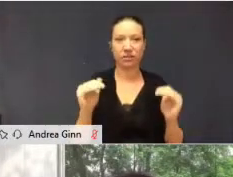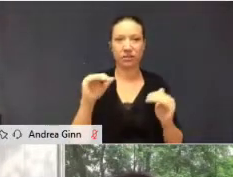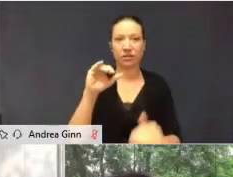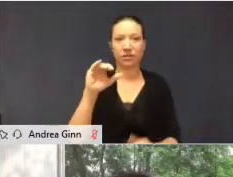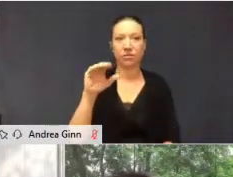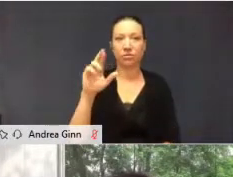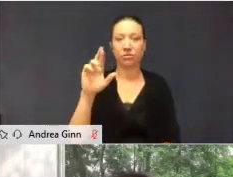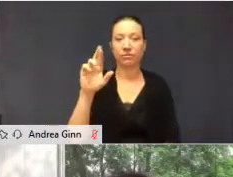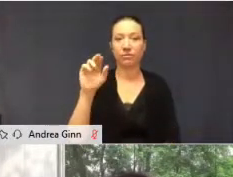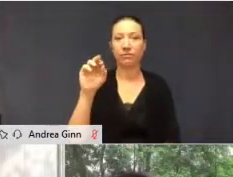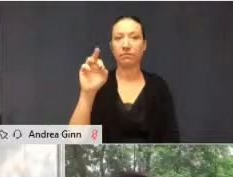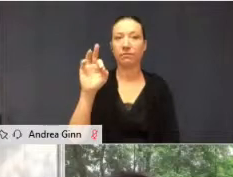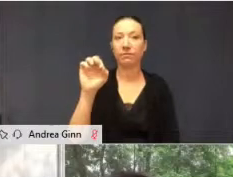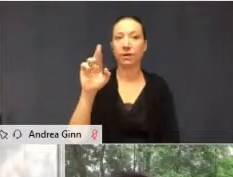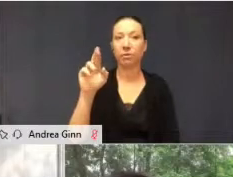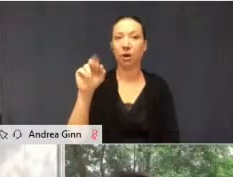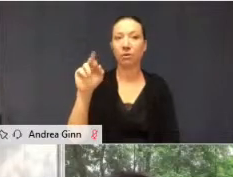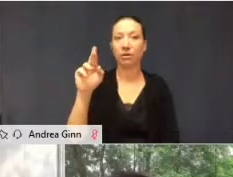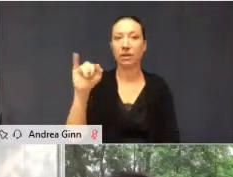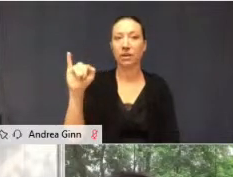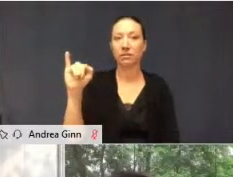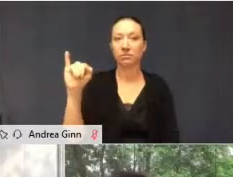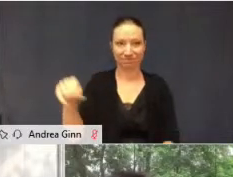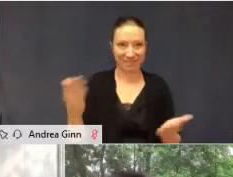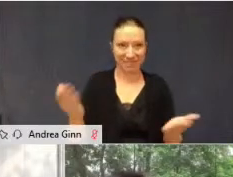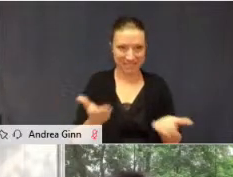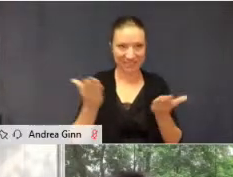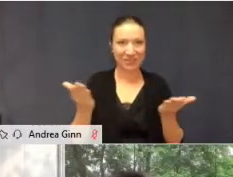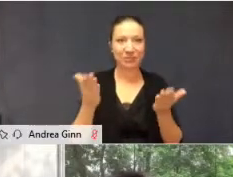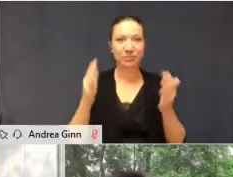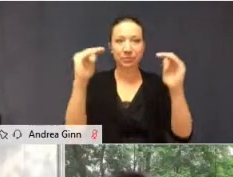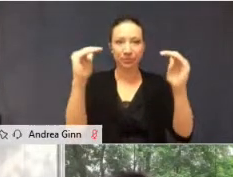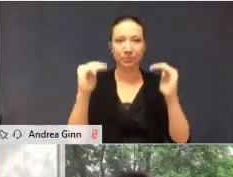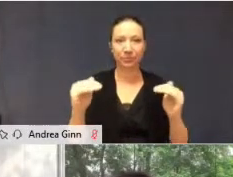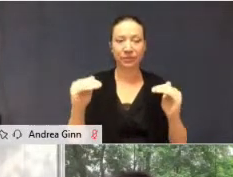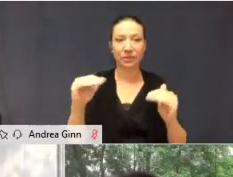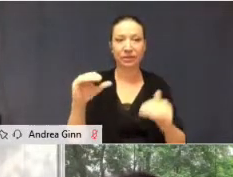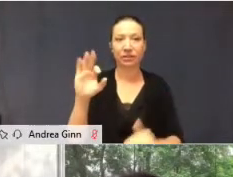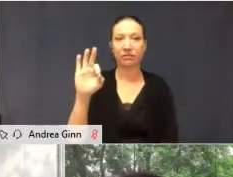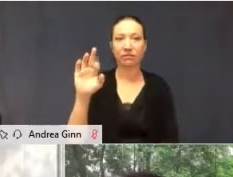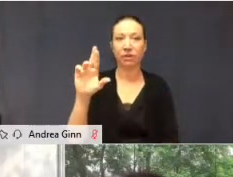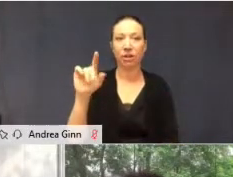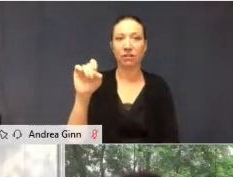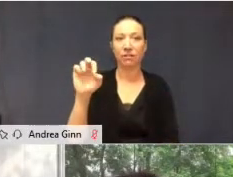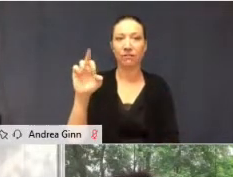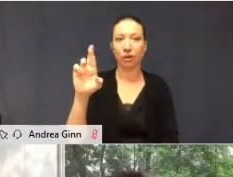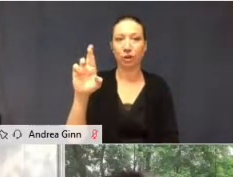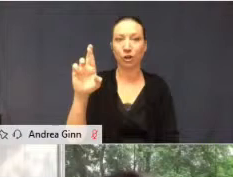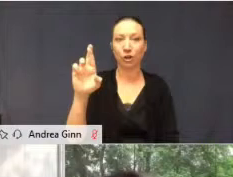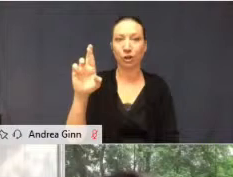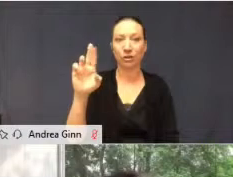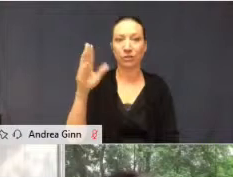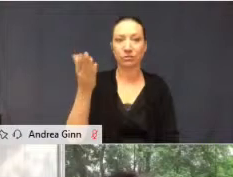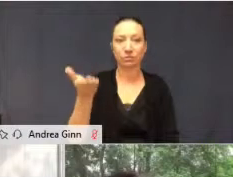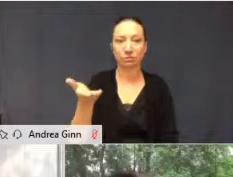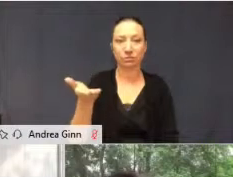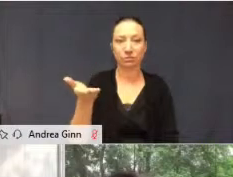Ferrari? Present. Okay, Greg Fulfer?